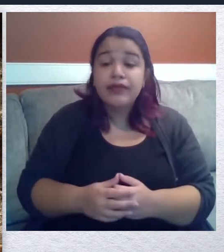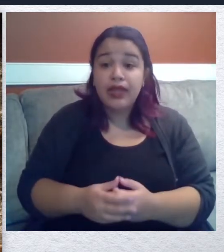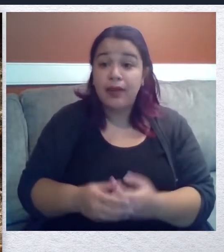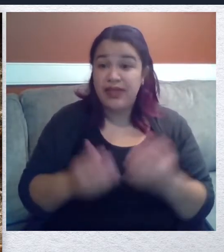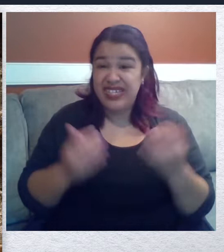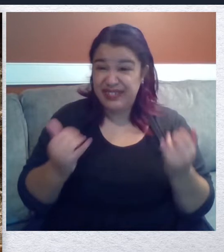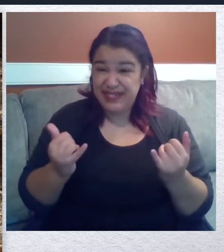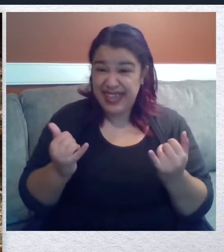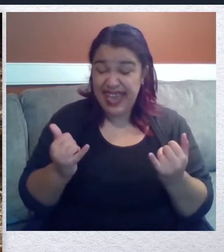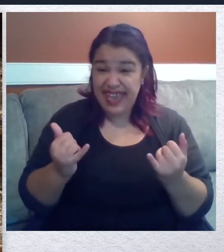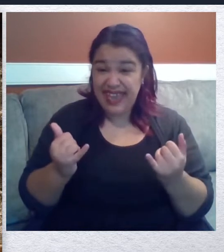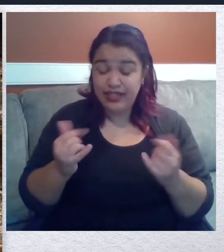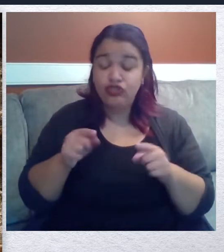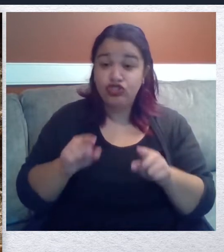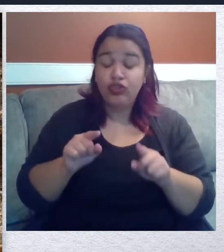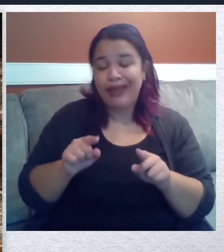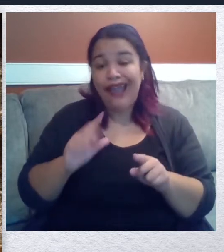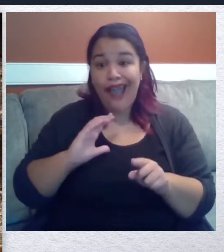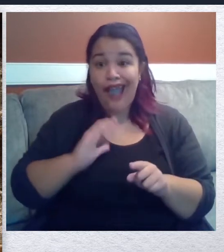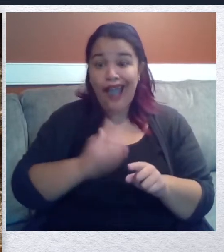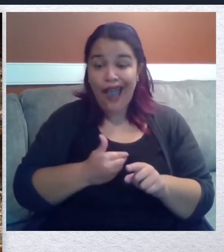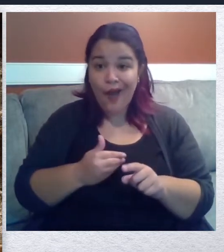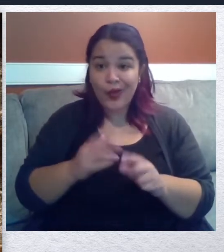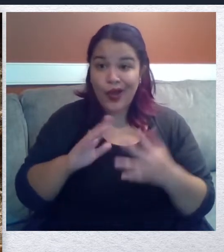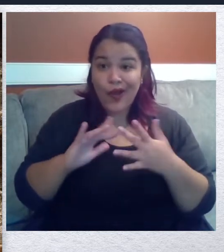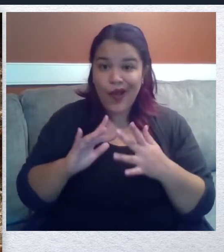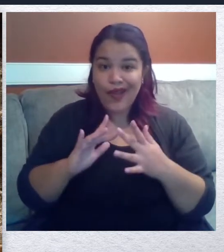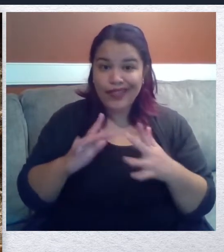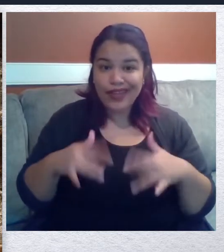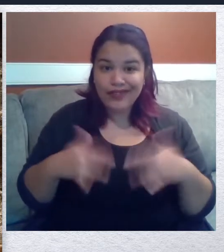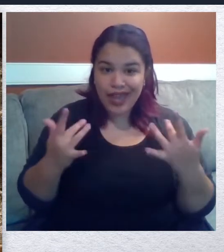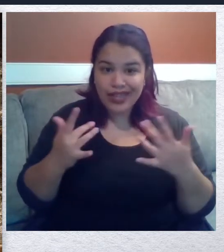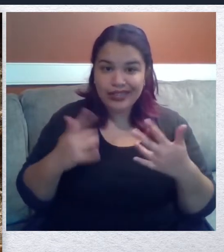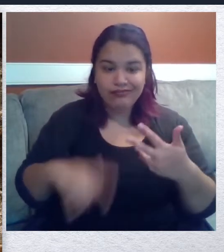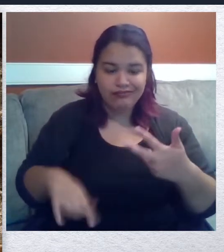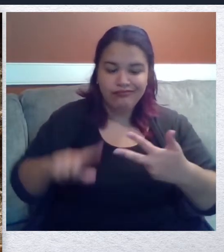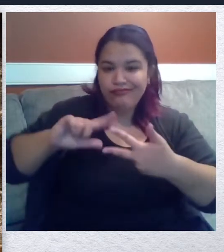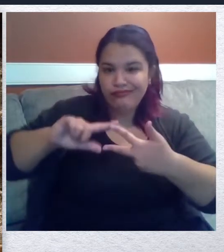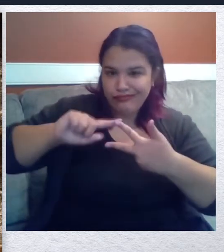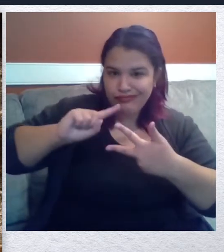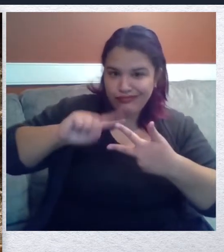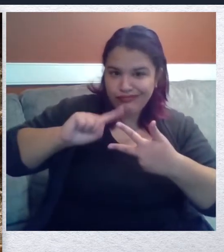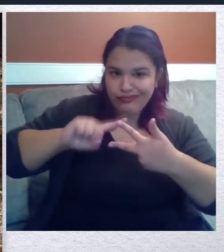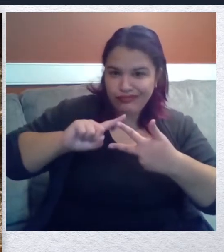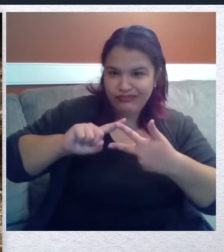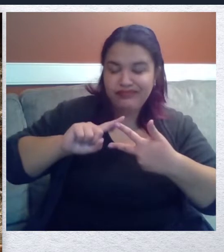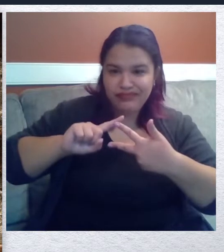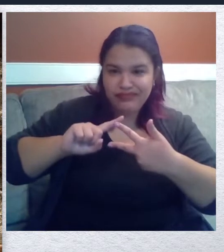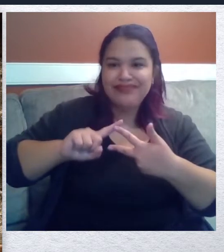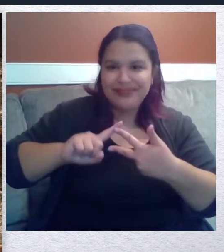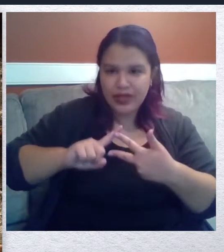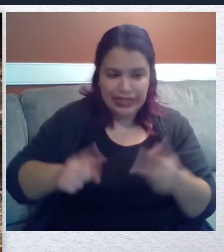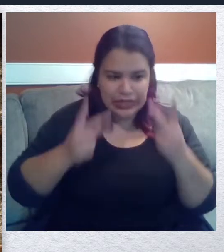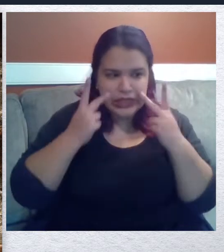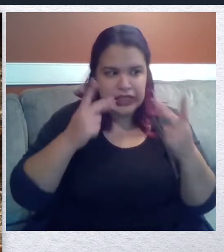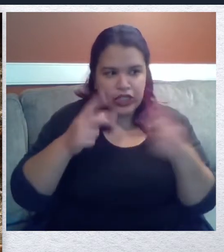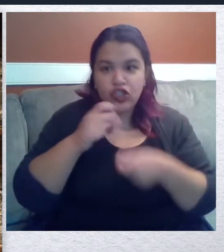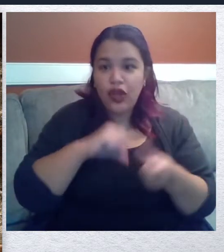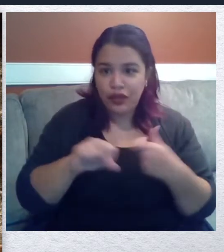two-way interview. But again, we will have the phone interview option available if it's necessary.